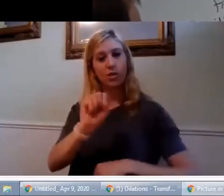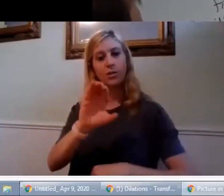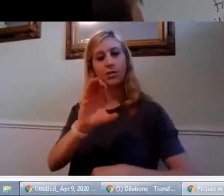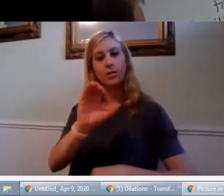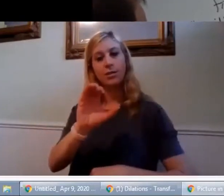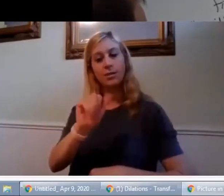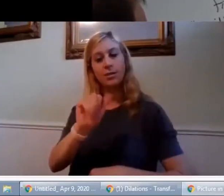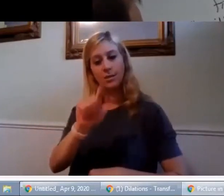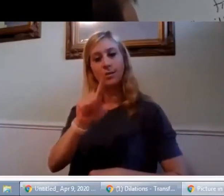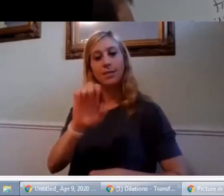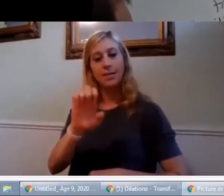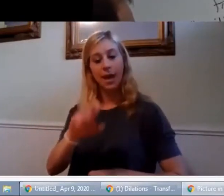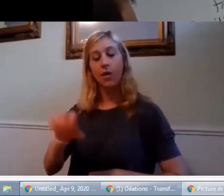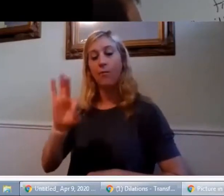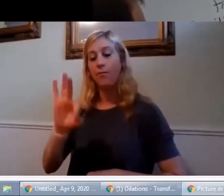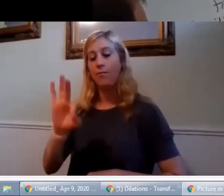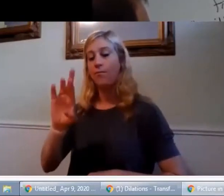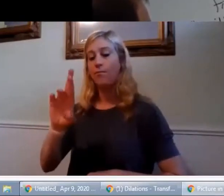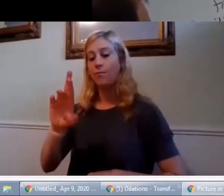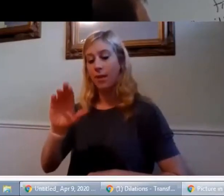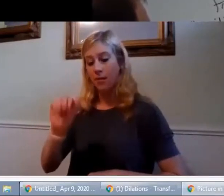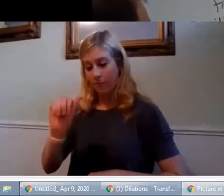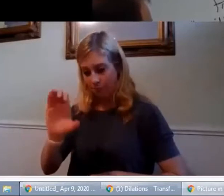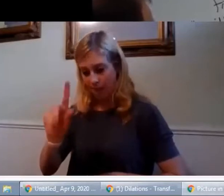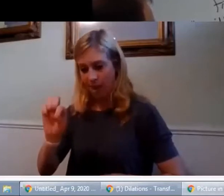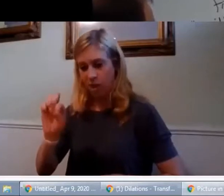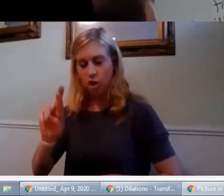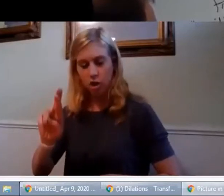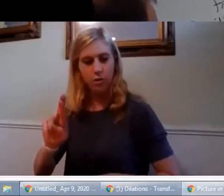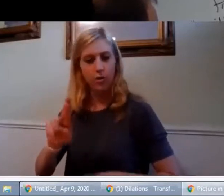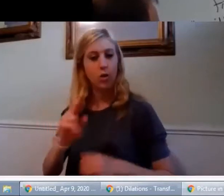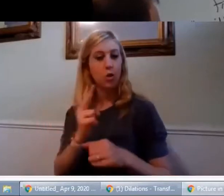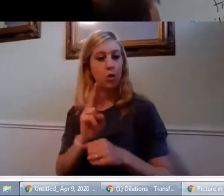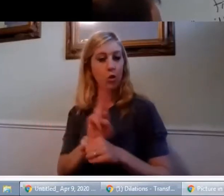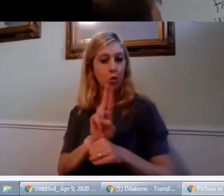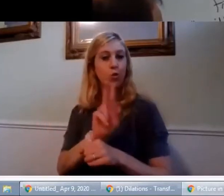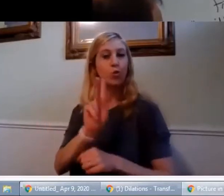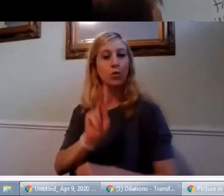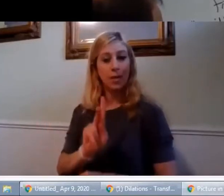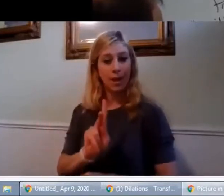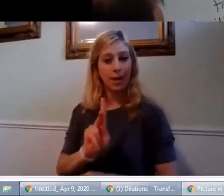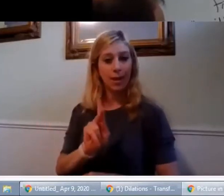k, and that's going to determine how big something gets